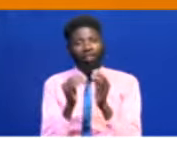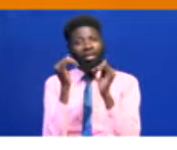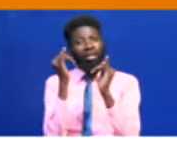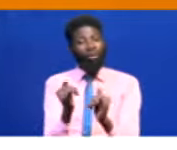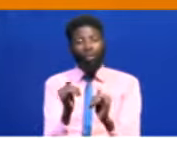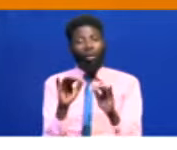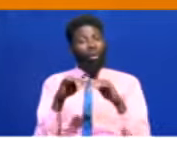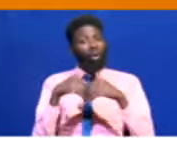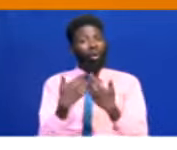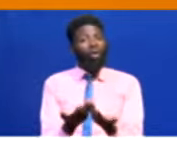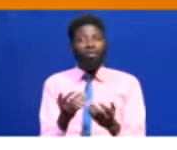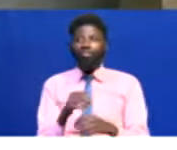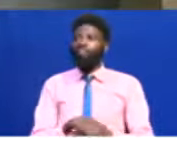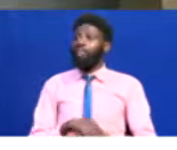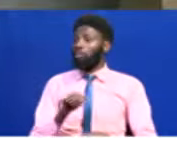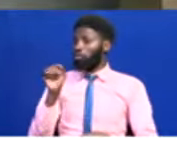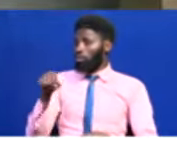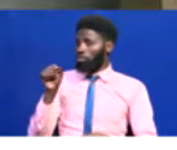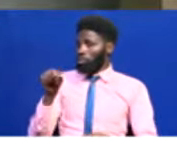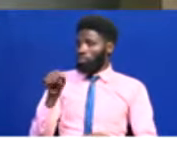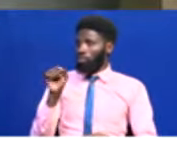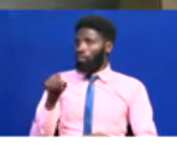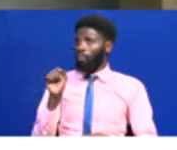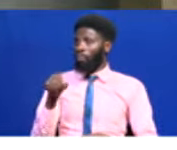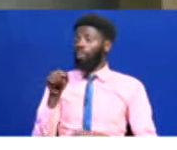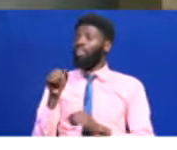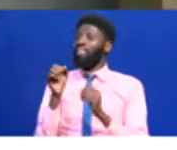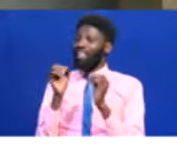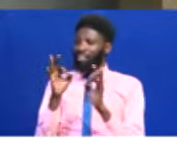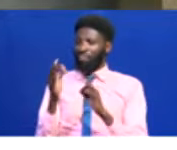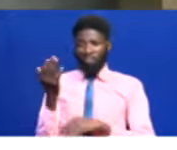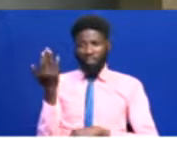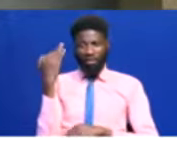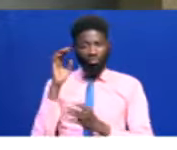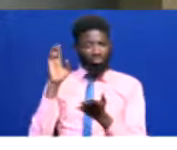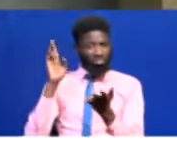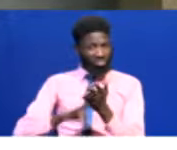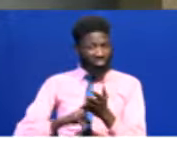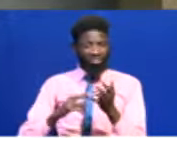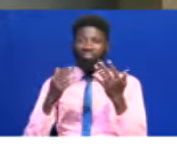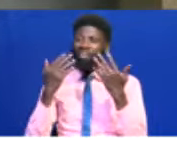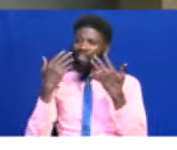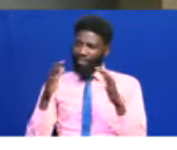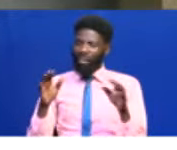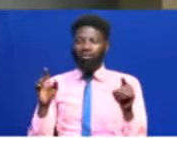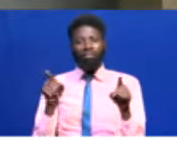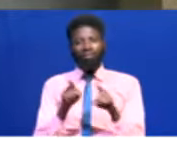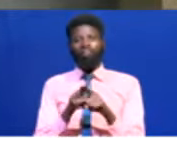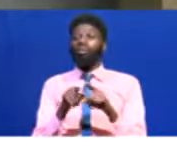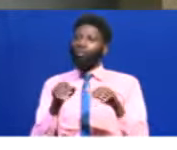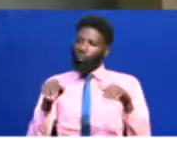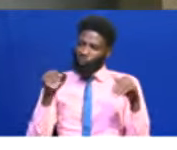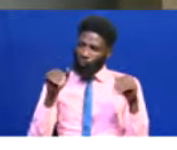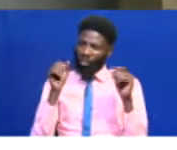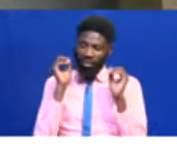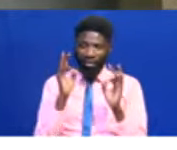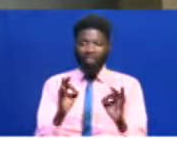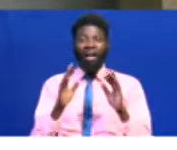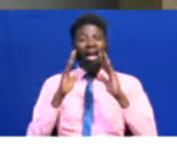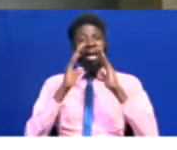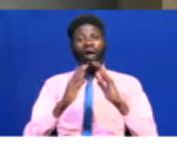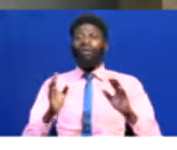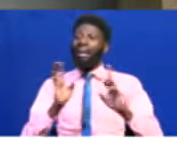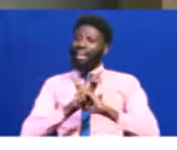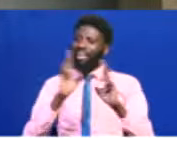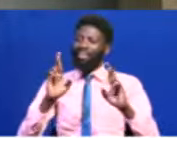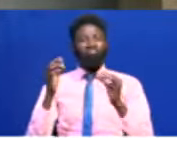housing site? Oh, yes. As long as you are there, you still wait. If the houses are ready, in fact, most of